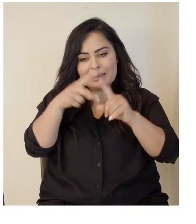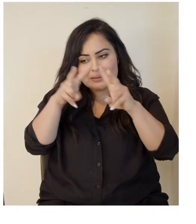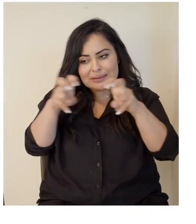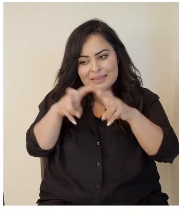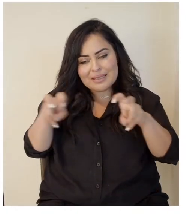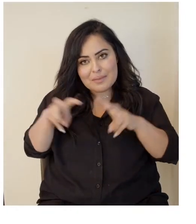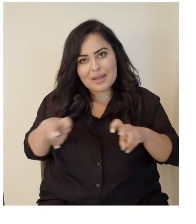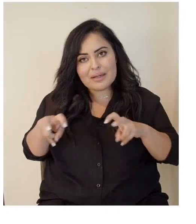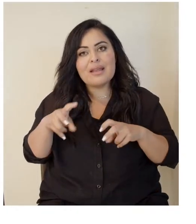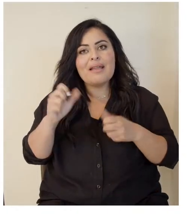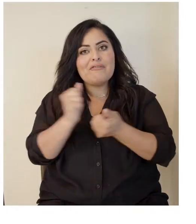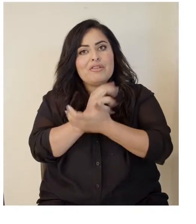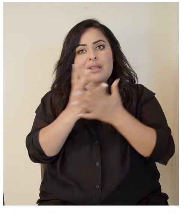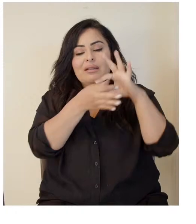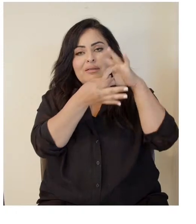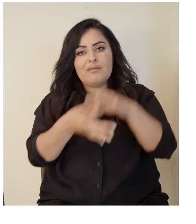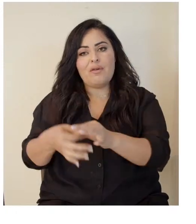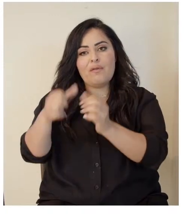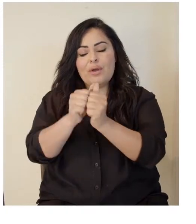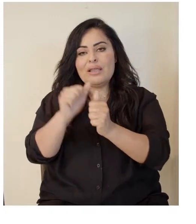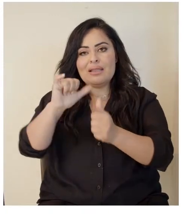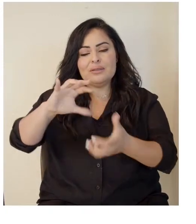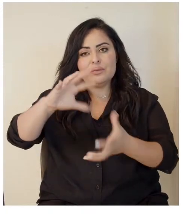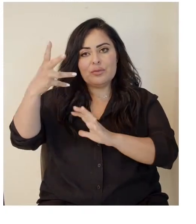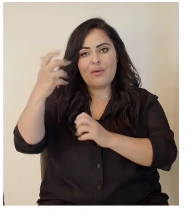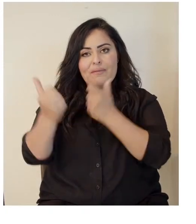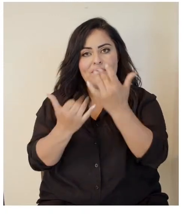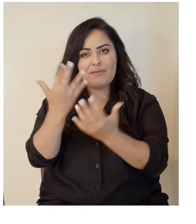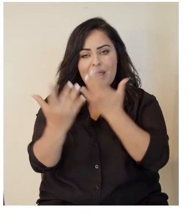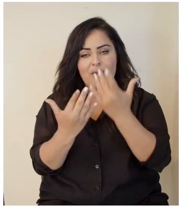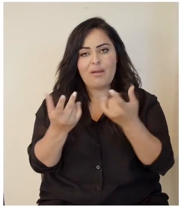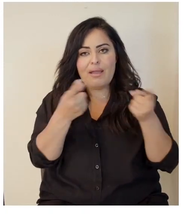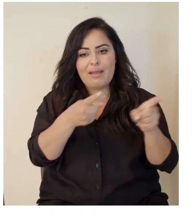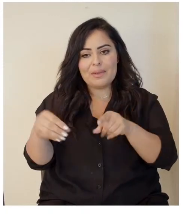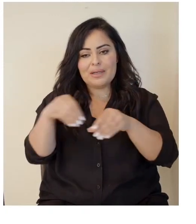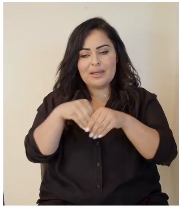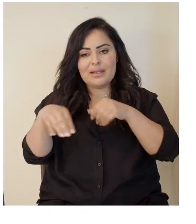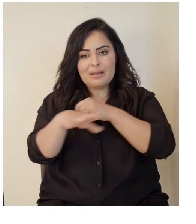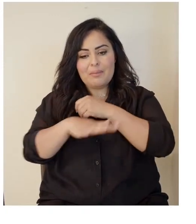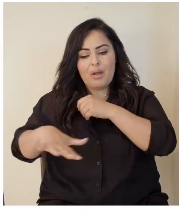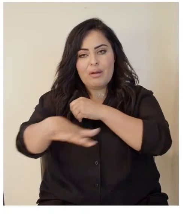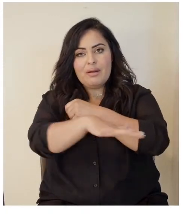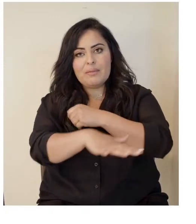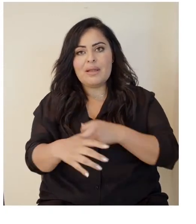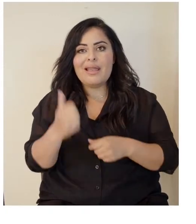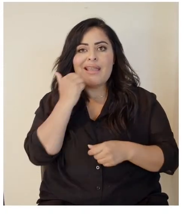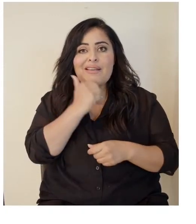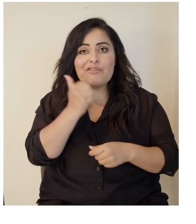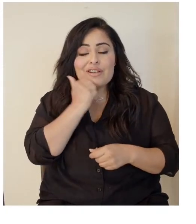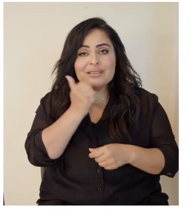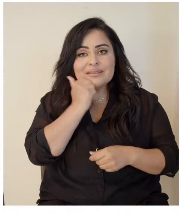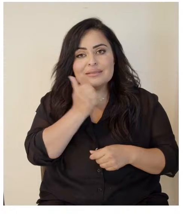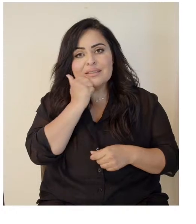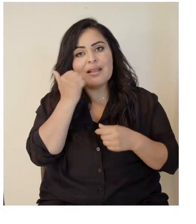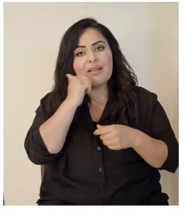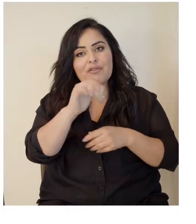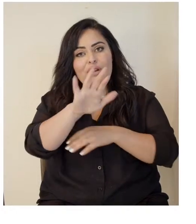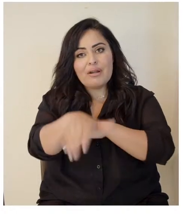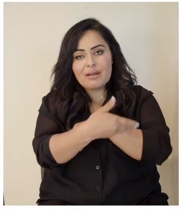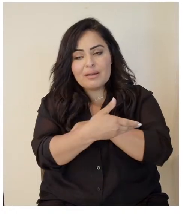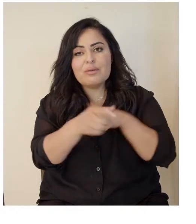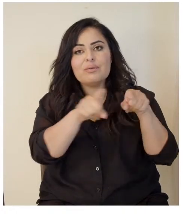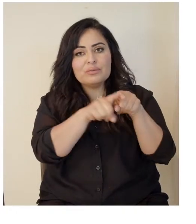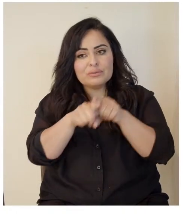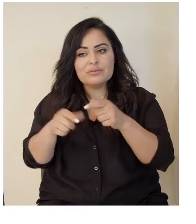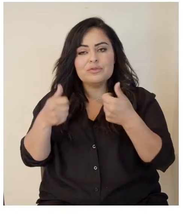go along with this type of catastrophic fire are occurring down here on the bottom. They're occurring day and night. We're working on them continuously. And